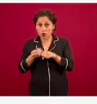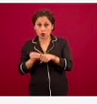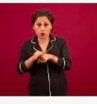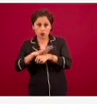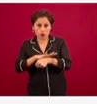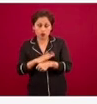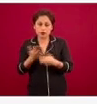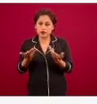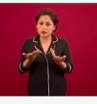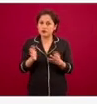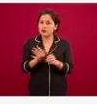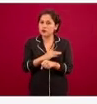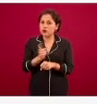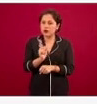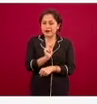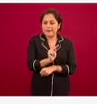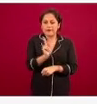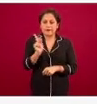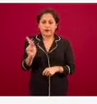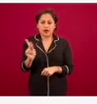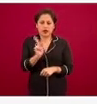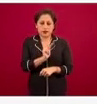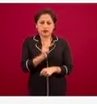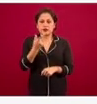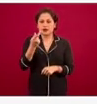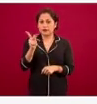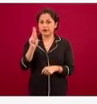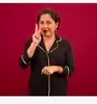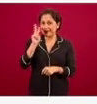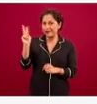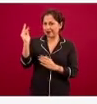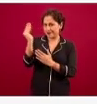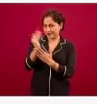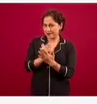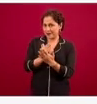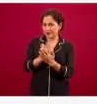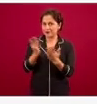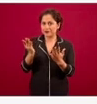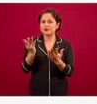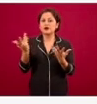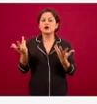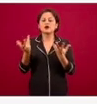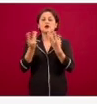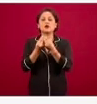enter in this statistic. And the other one is if they actually